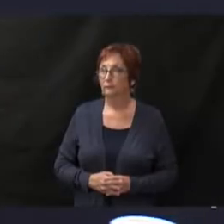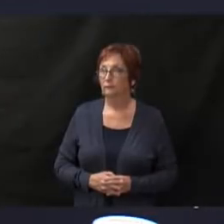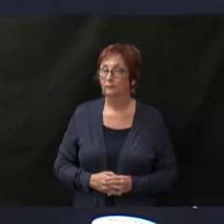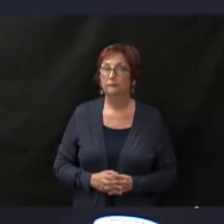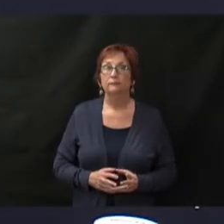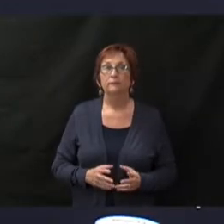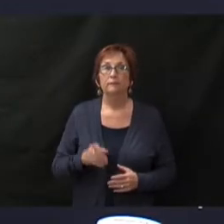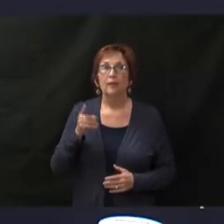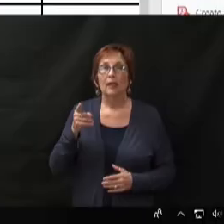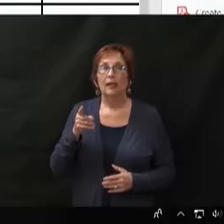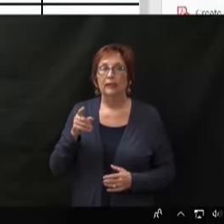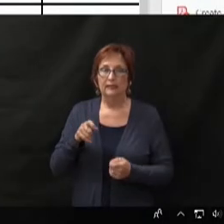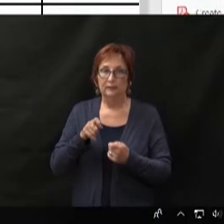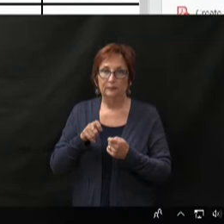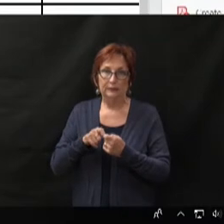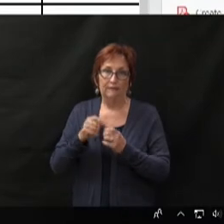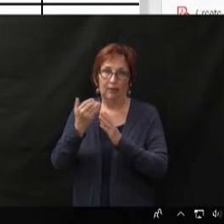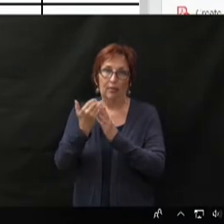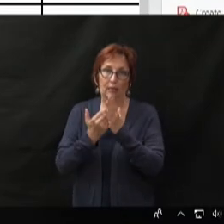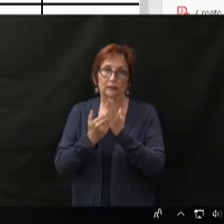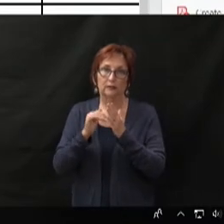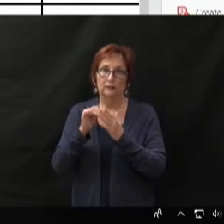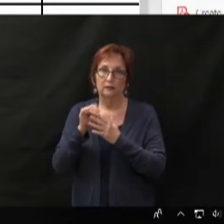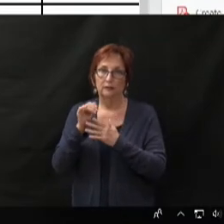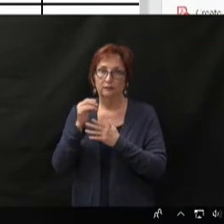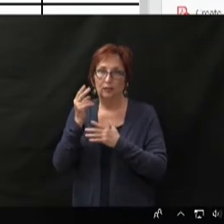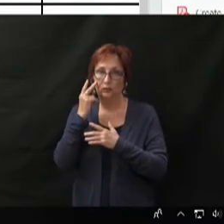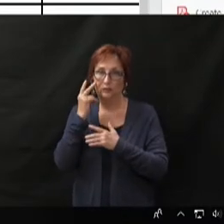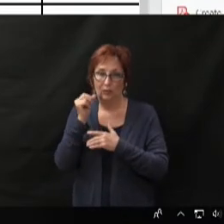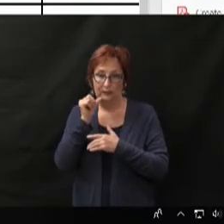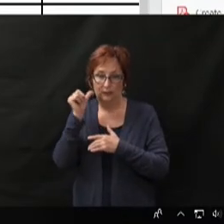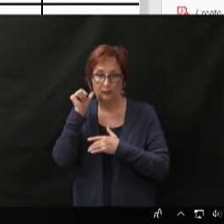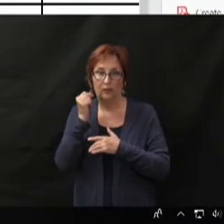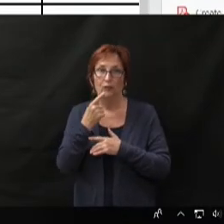so in this particular lesson that you saw yesterday,